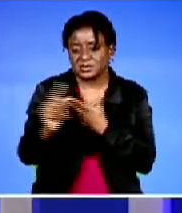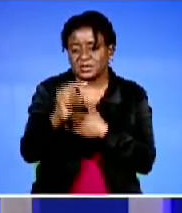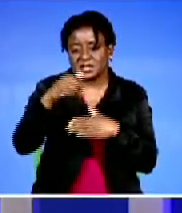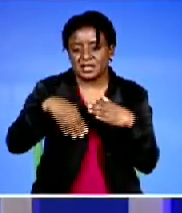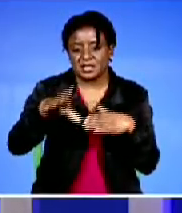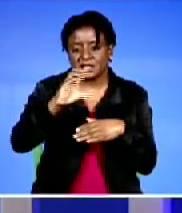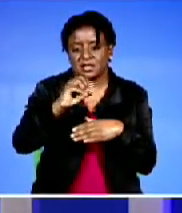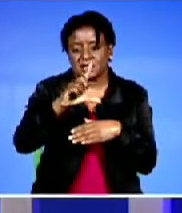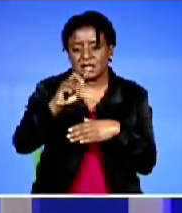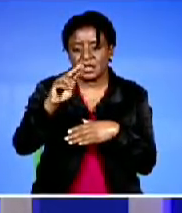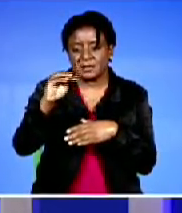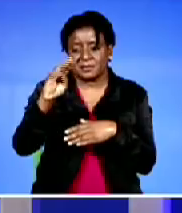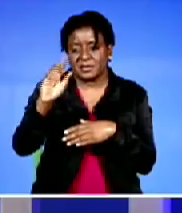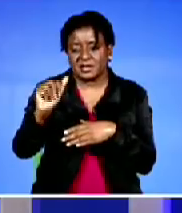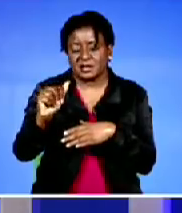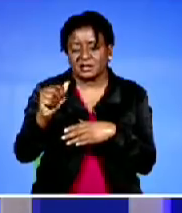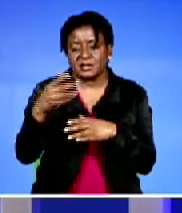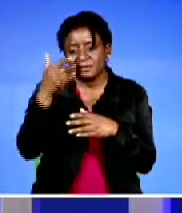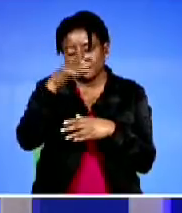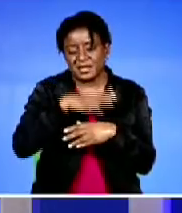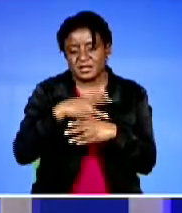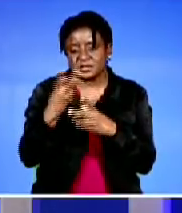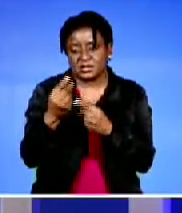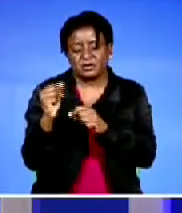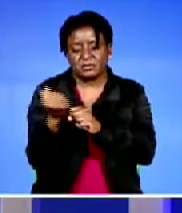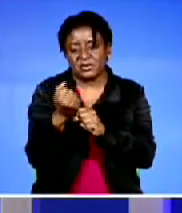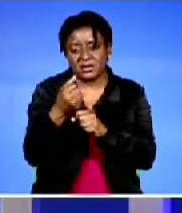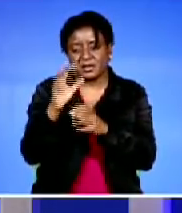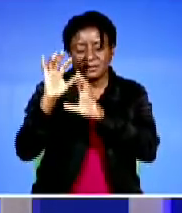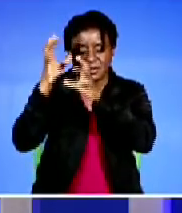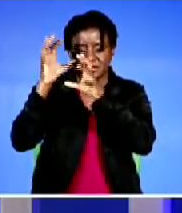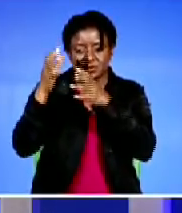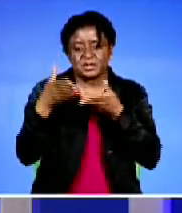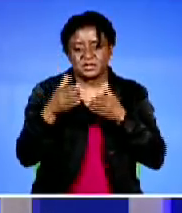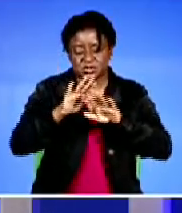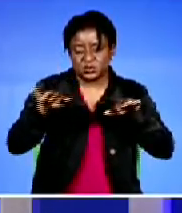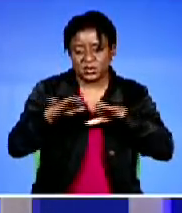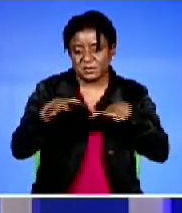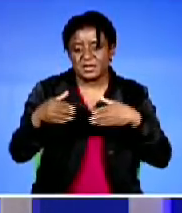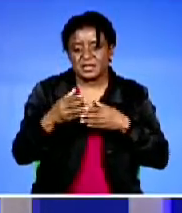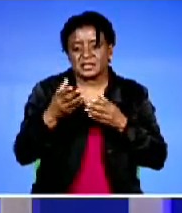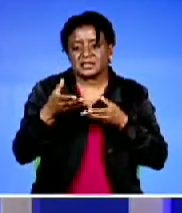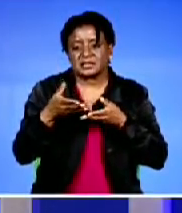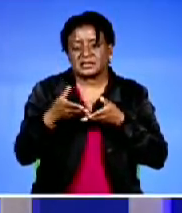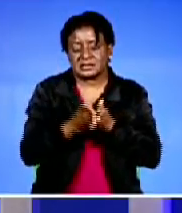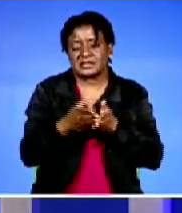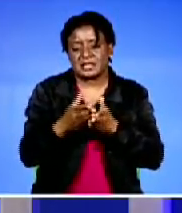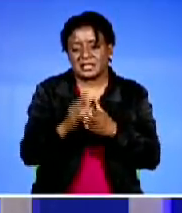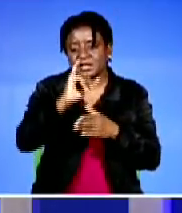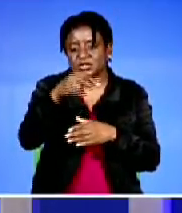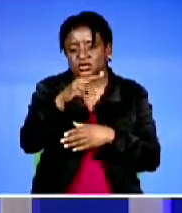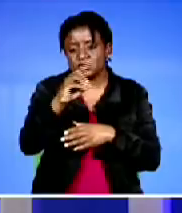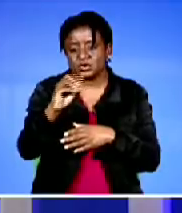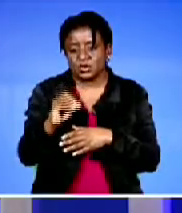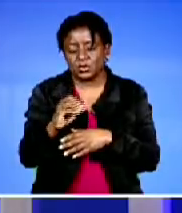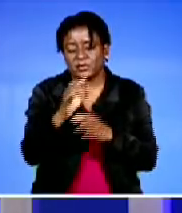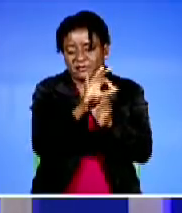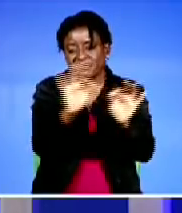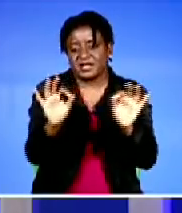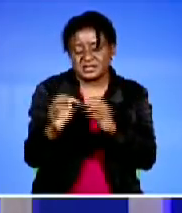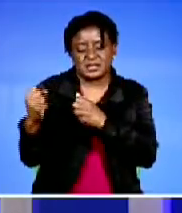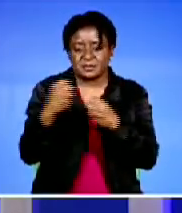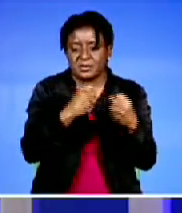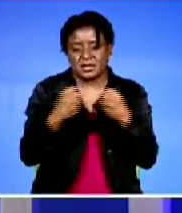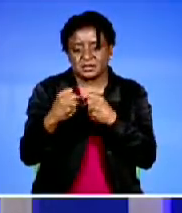will compete in men's softball, men's basketball, swimming, sailing, judo, fencing, boxing, men's and women's tennis,